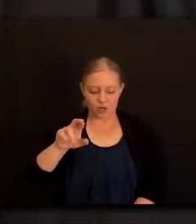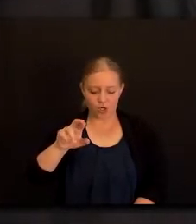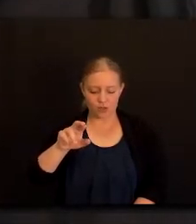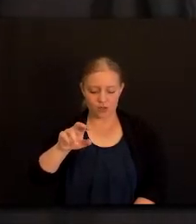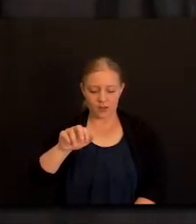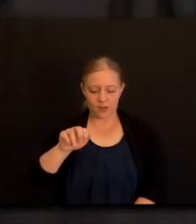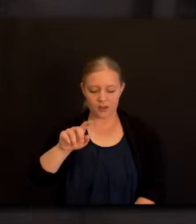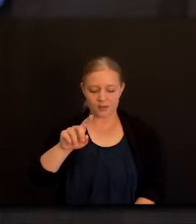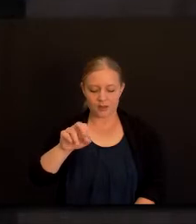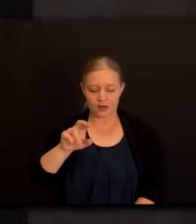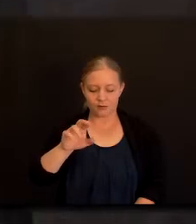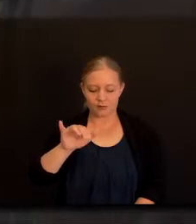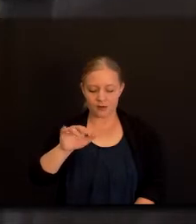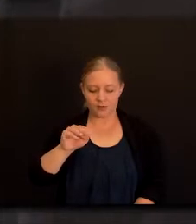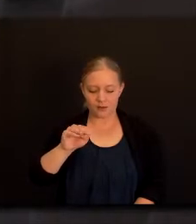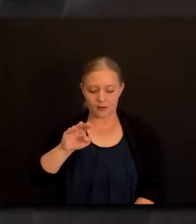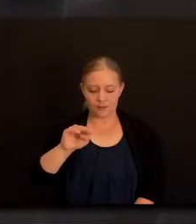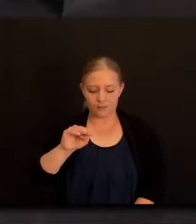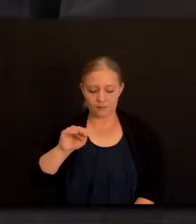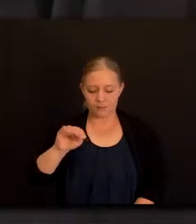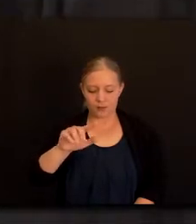Adarin Shea Milholland.